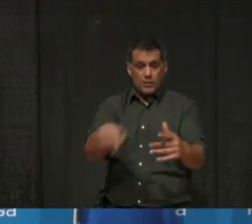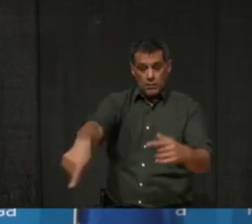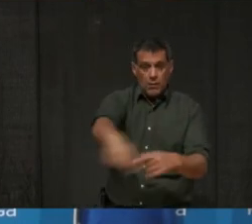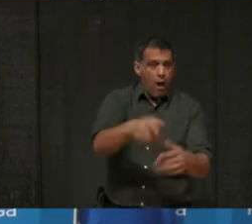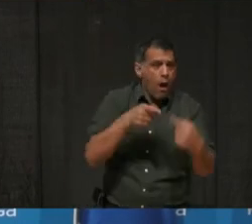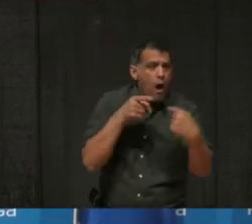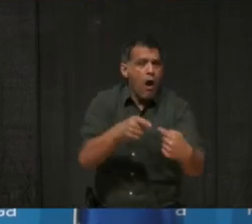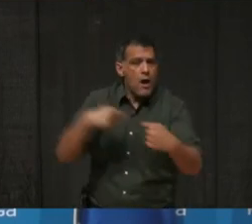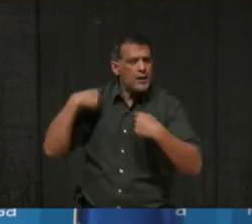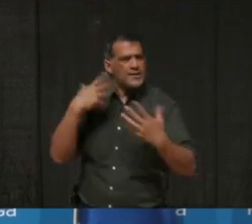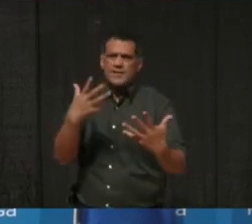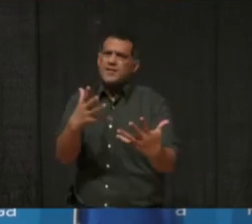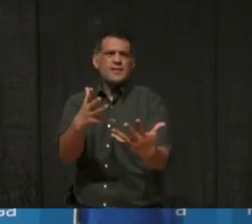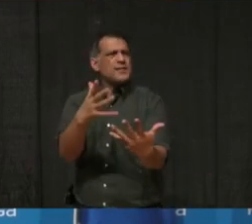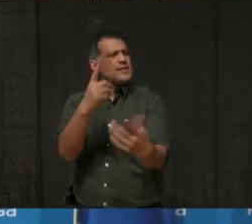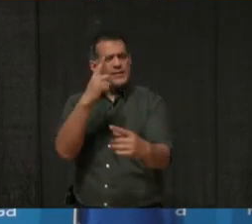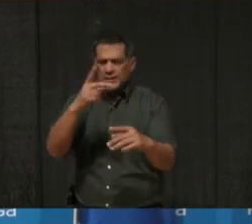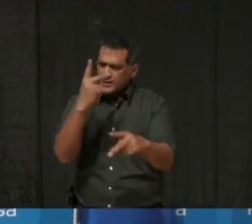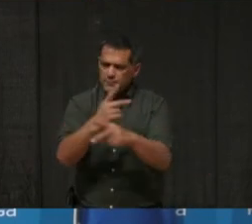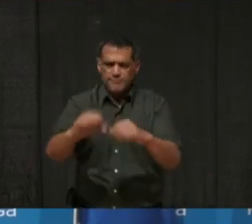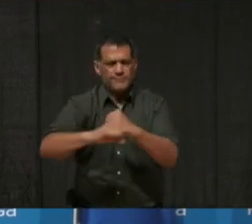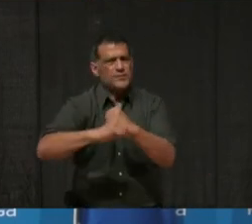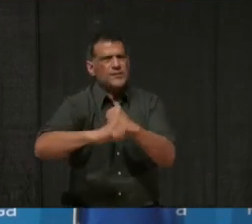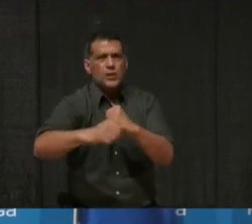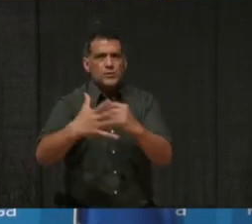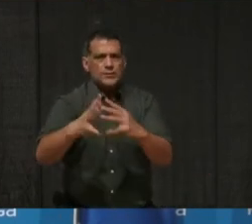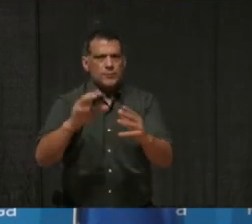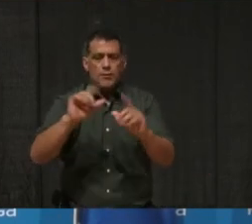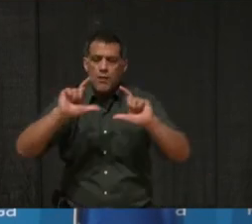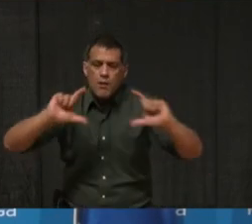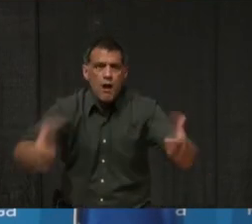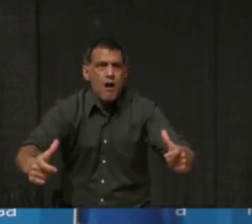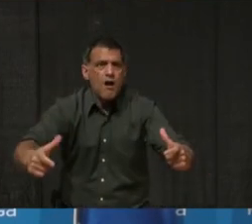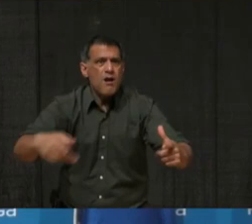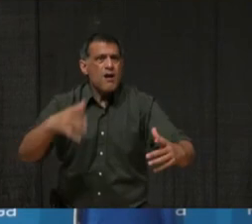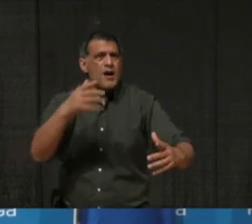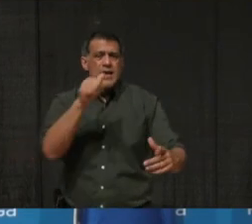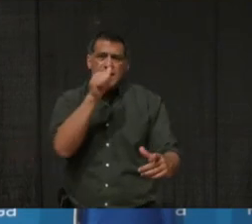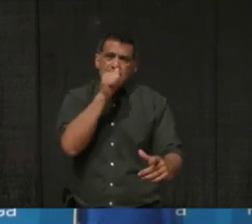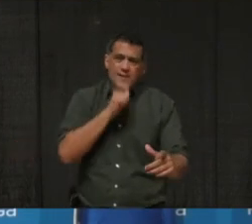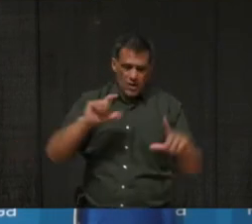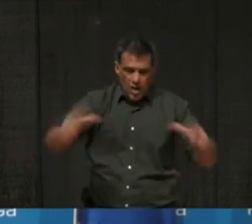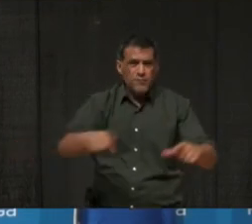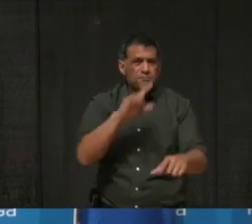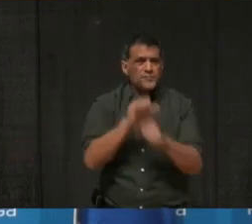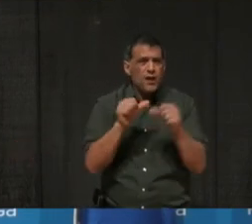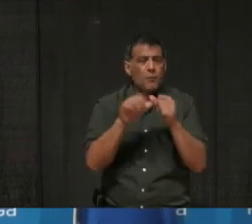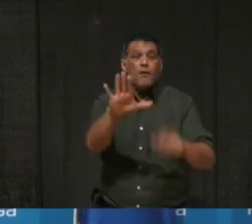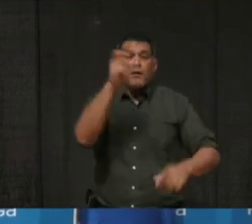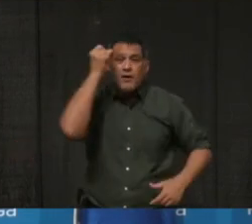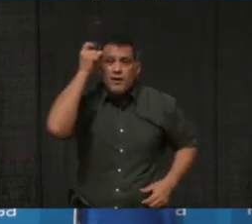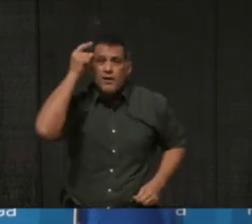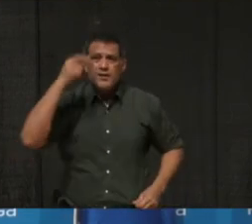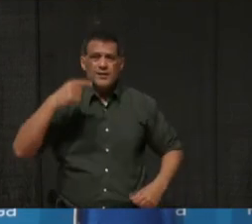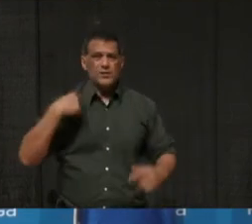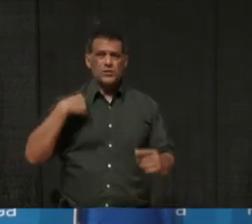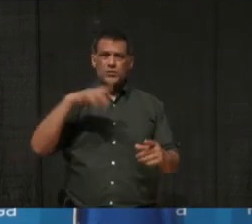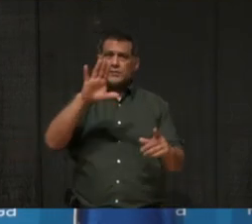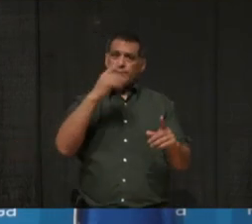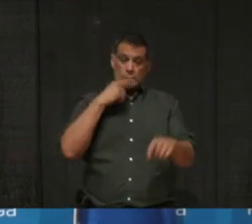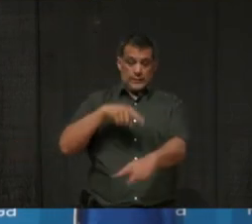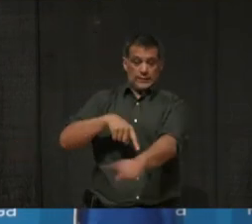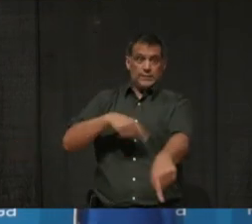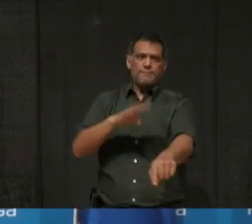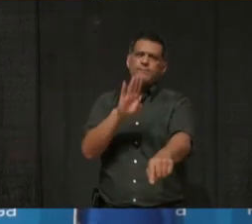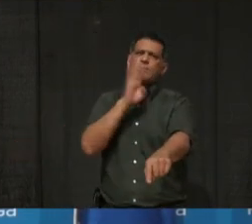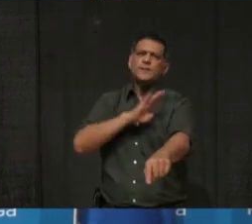of the extended lockdown. I am, however, frustrated that I'm up here once again with no update